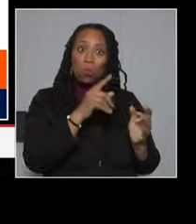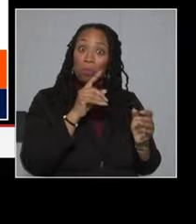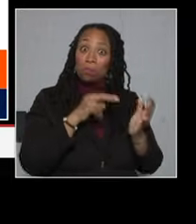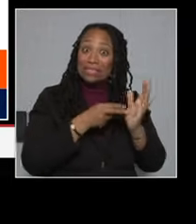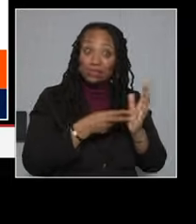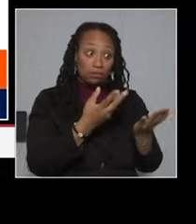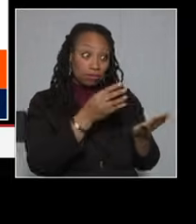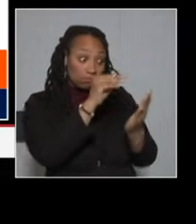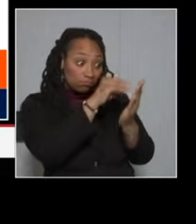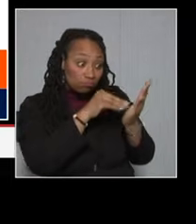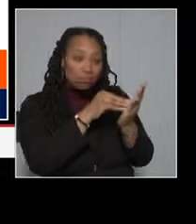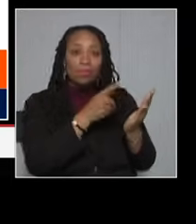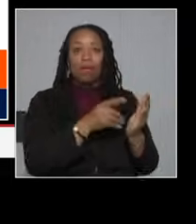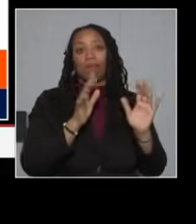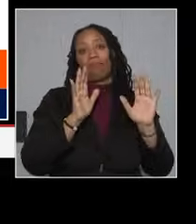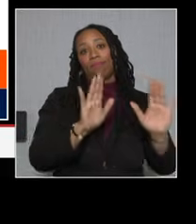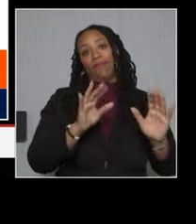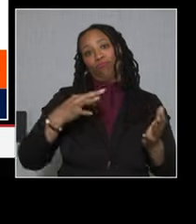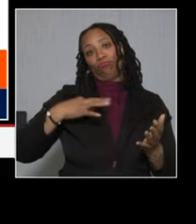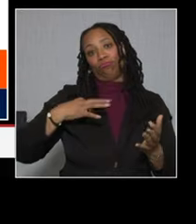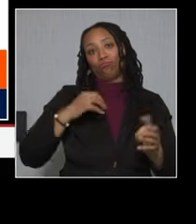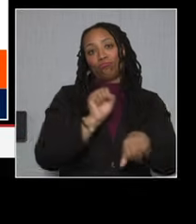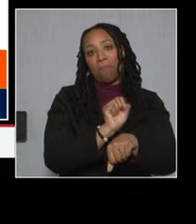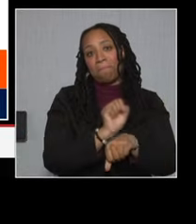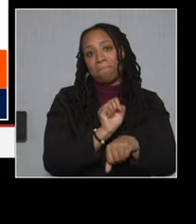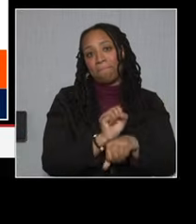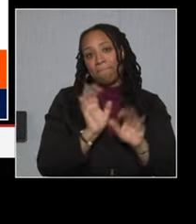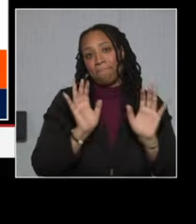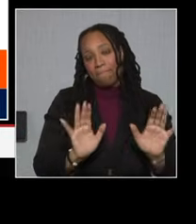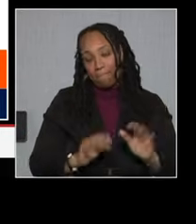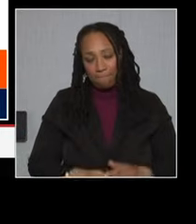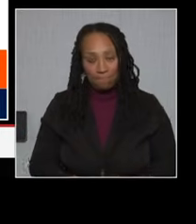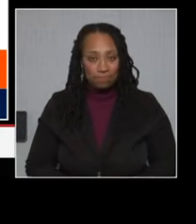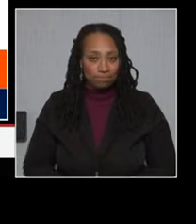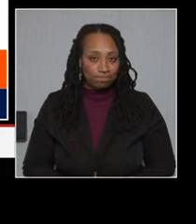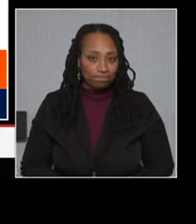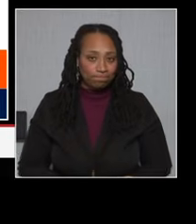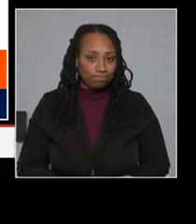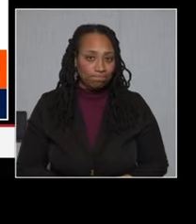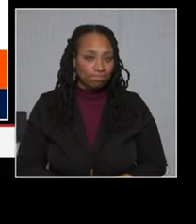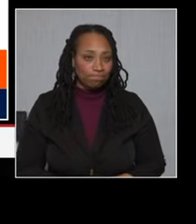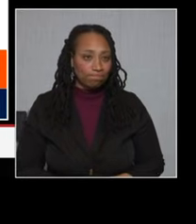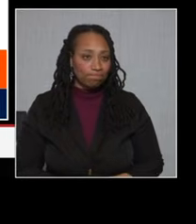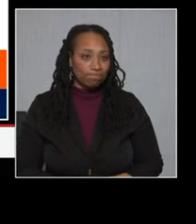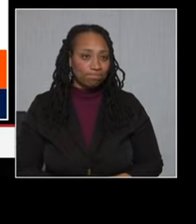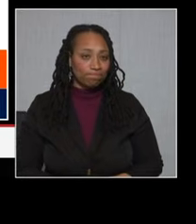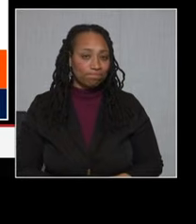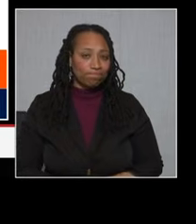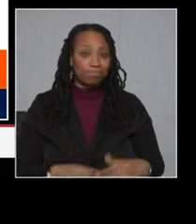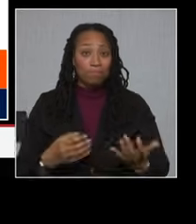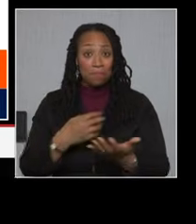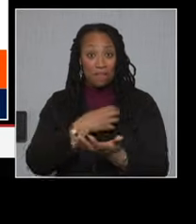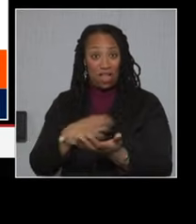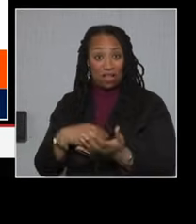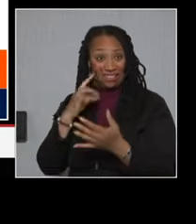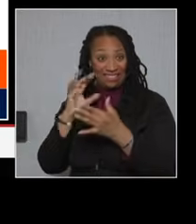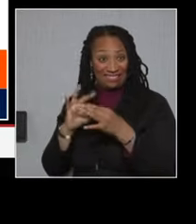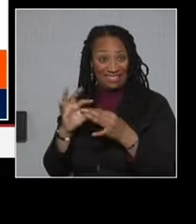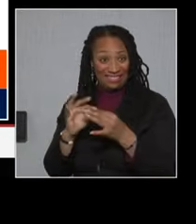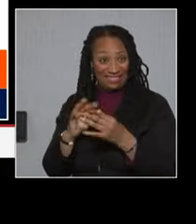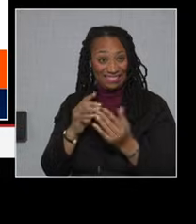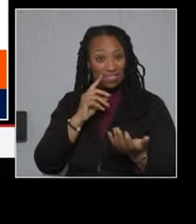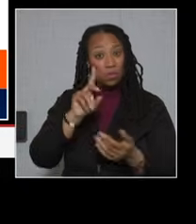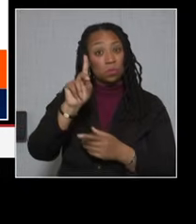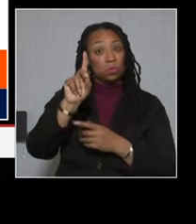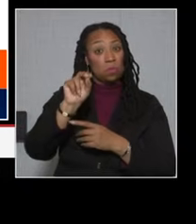year. And the mayor mentioned the DOGE, I think he used the word devastation, but certainly when we saw the layoffs that were promoted in the